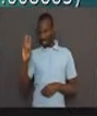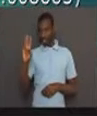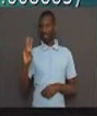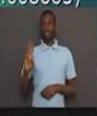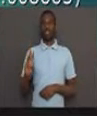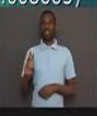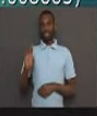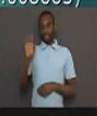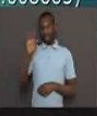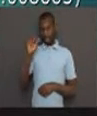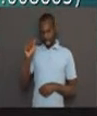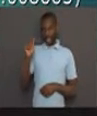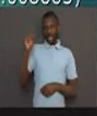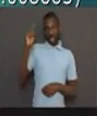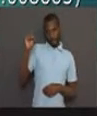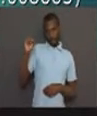6.04365